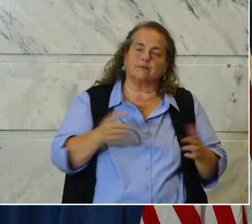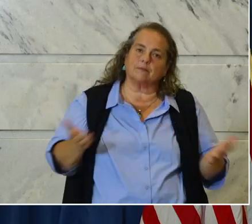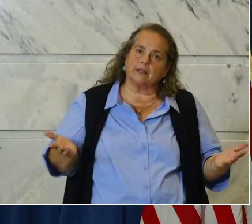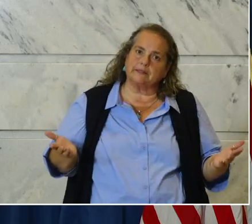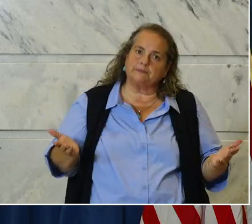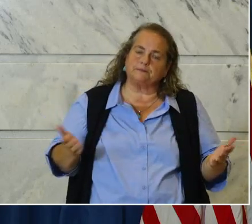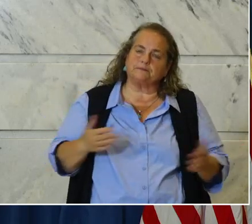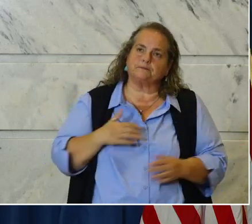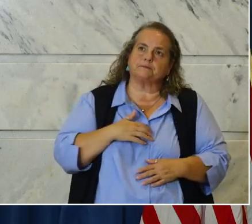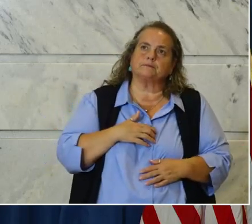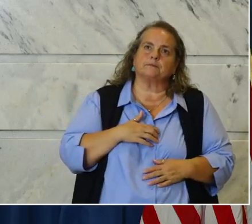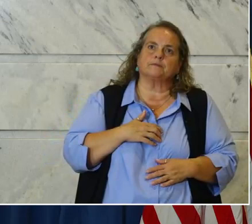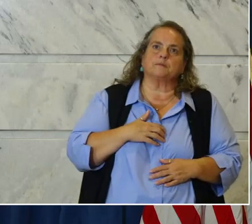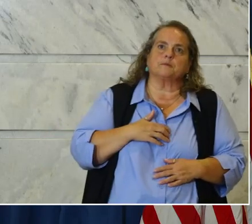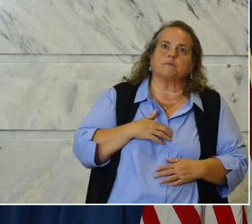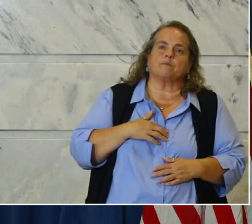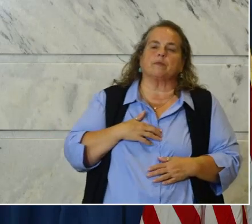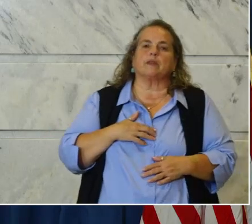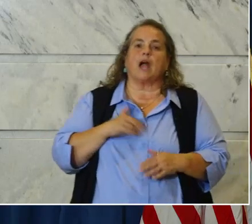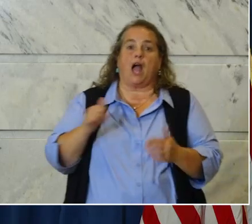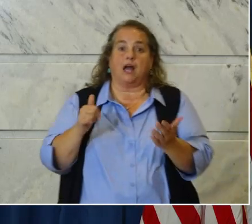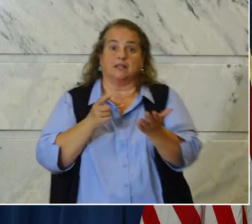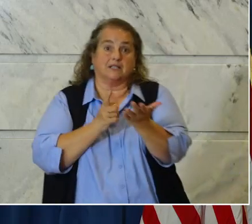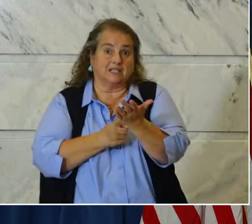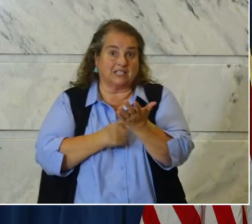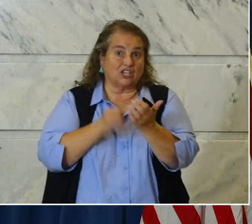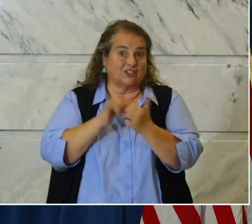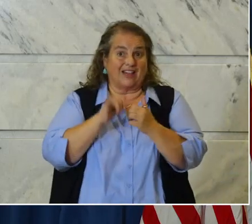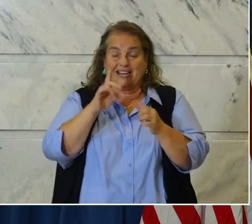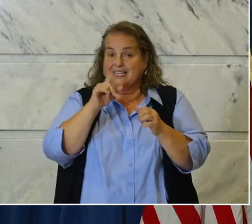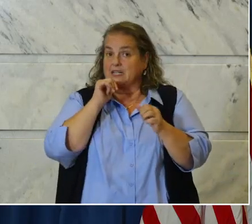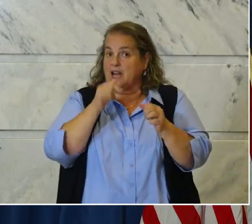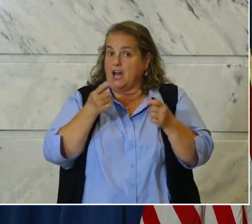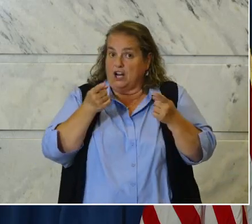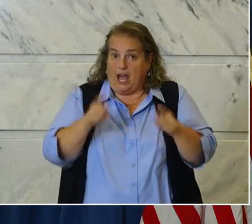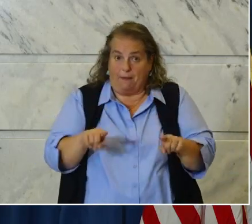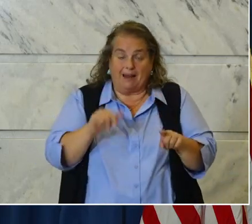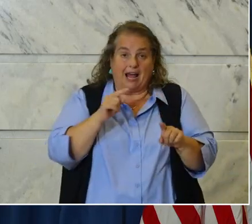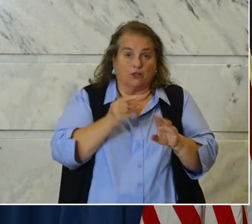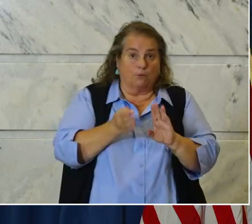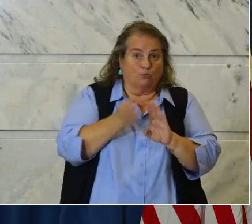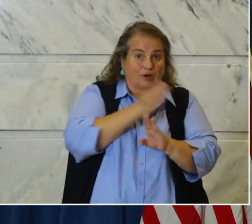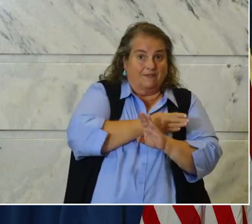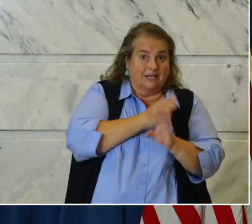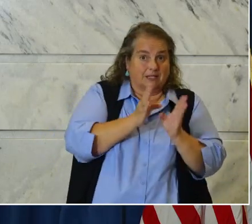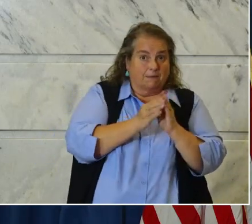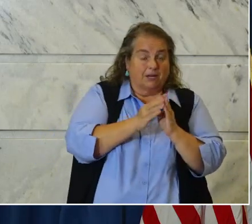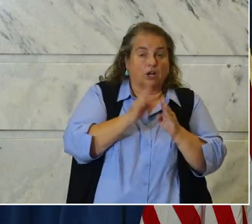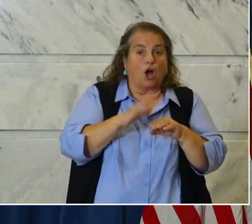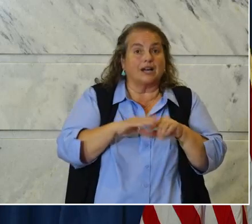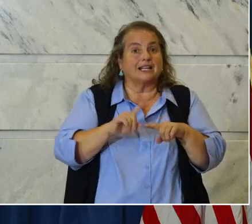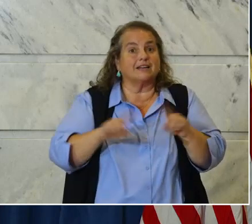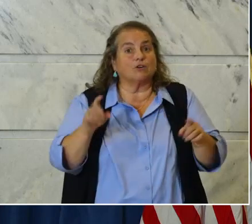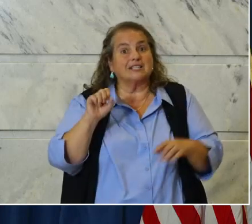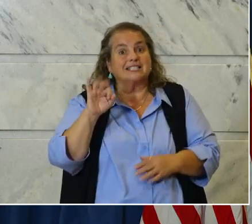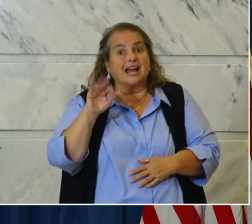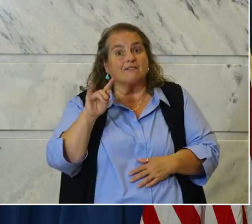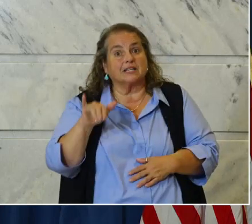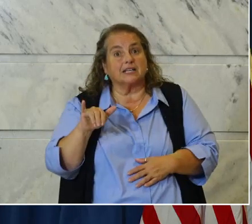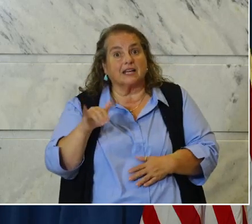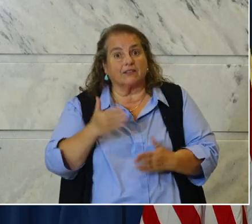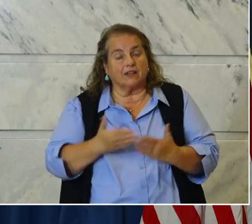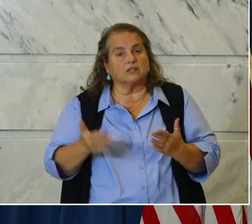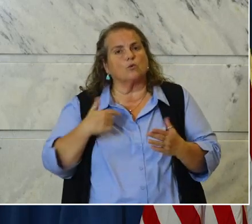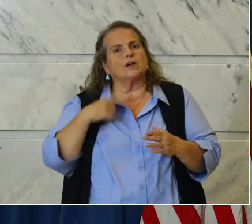I think a discussion which did not occur at the previous meeting on different safety precautions is something that we all ought